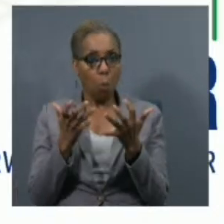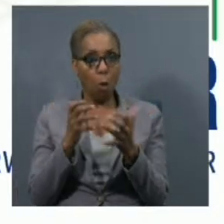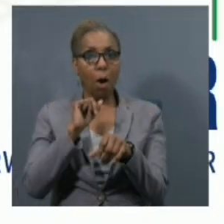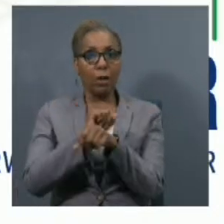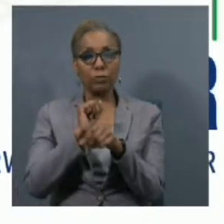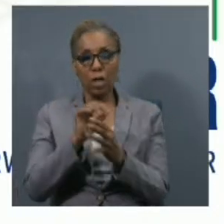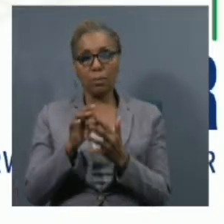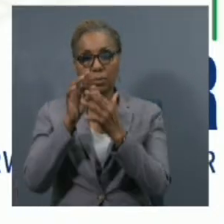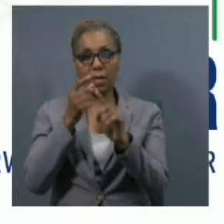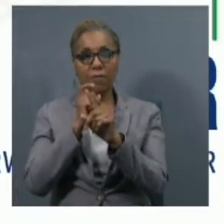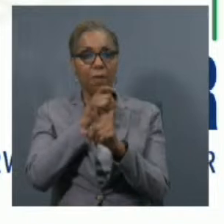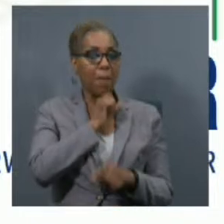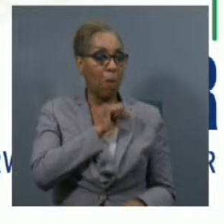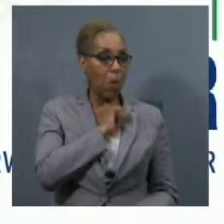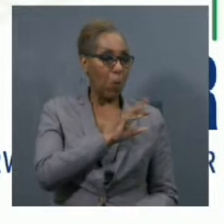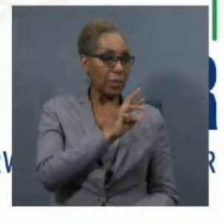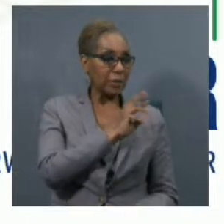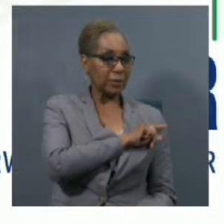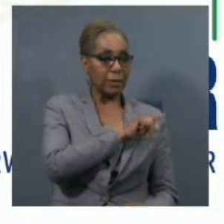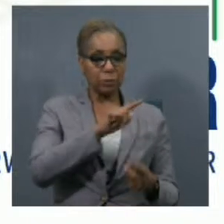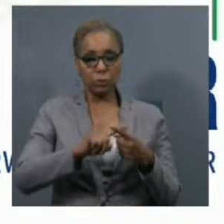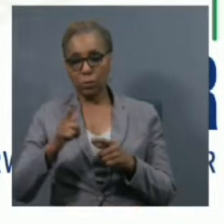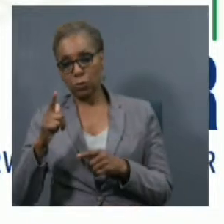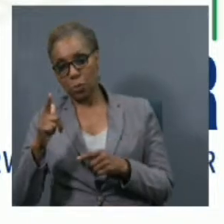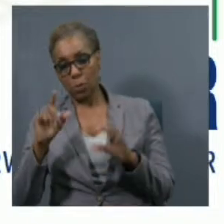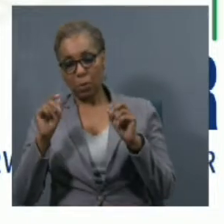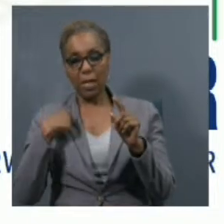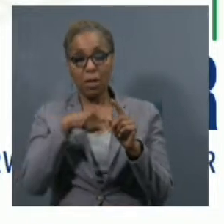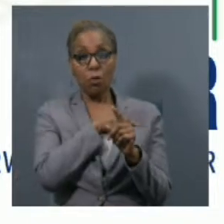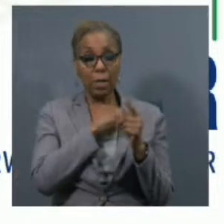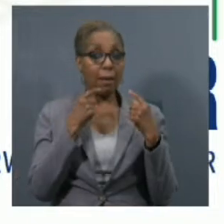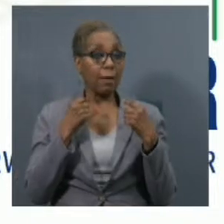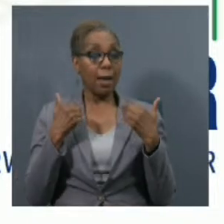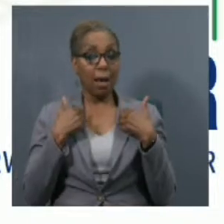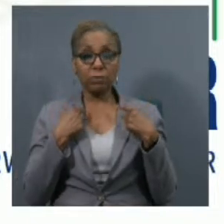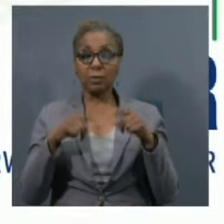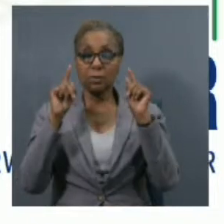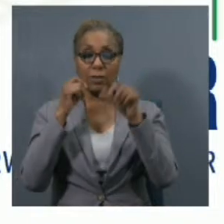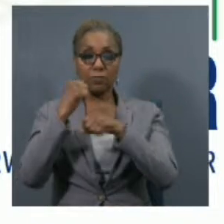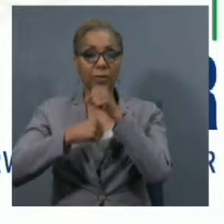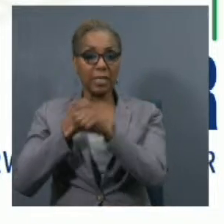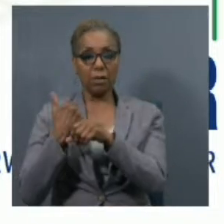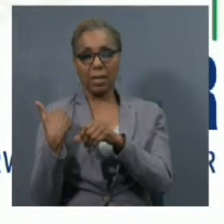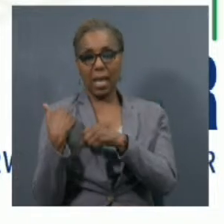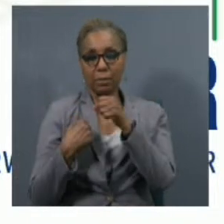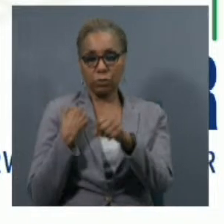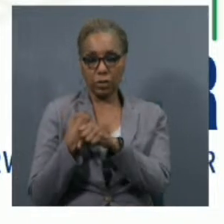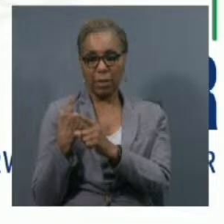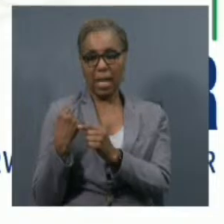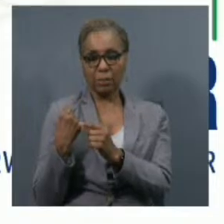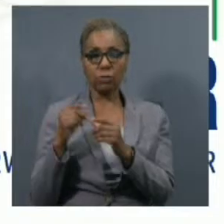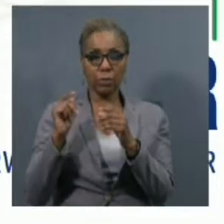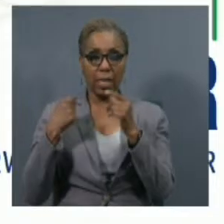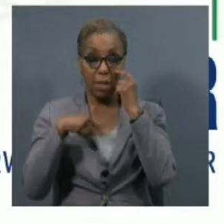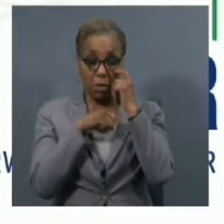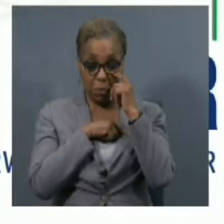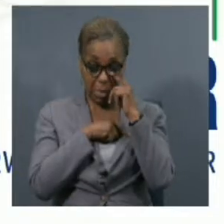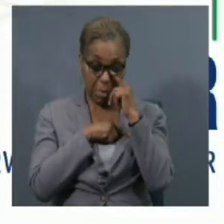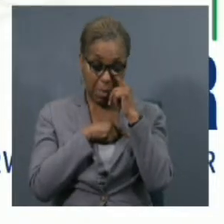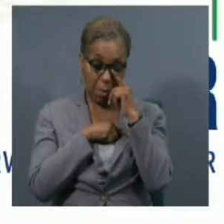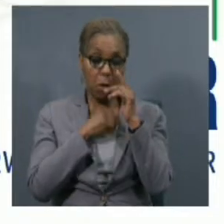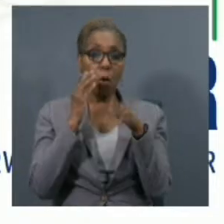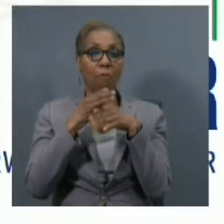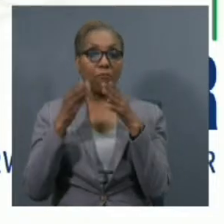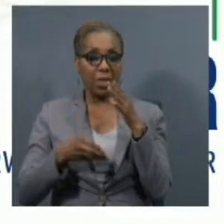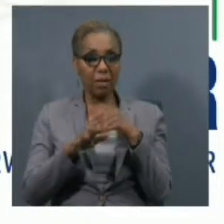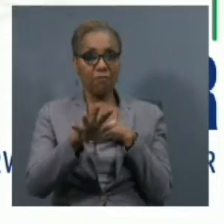job, especially from the ages of 16 to 21. We had a successful year last year. We were able to